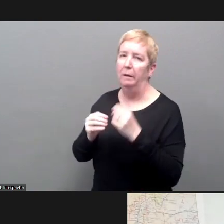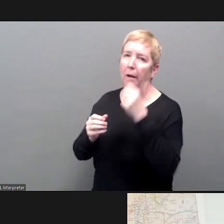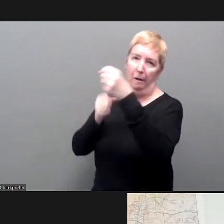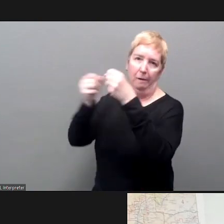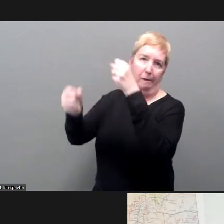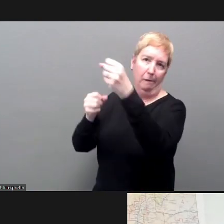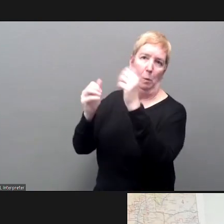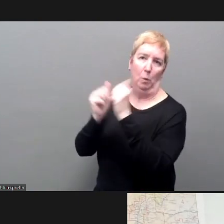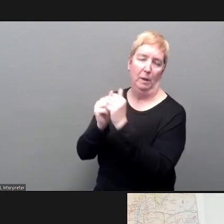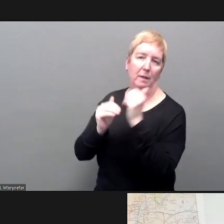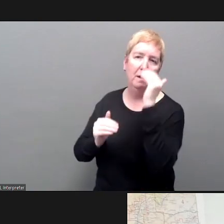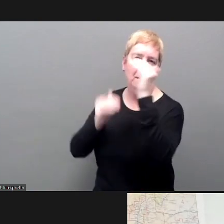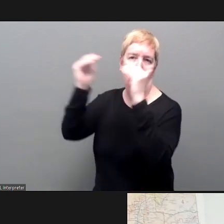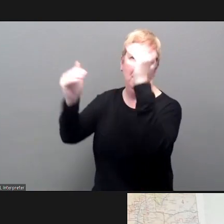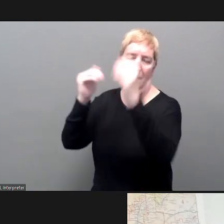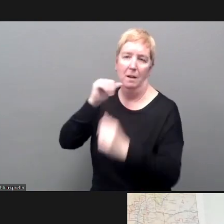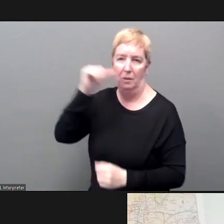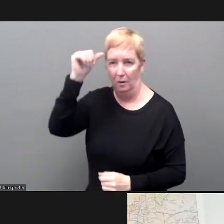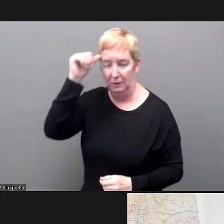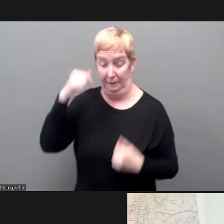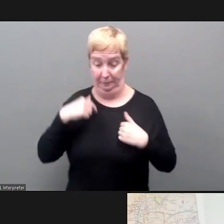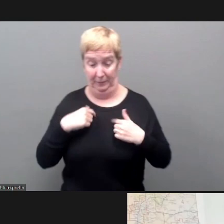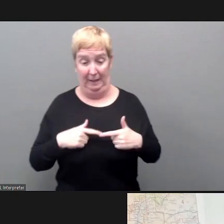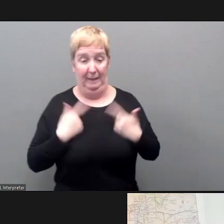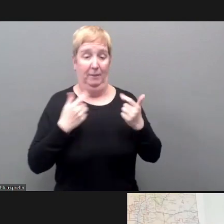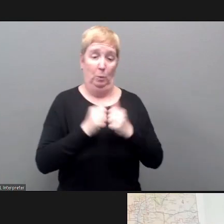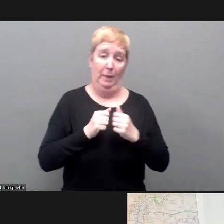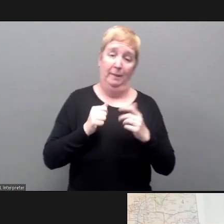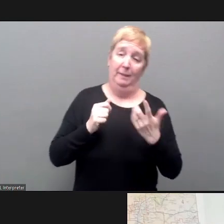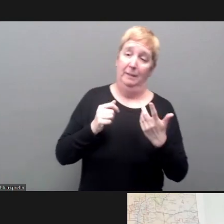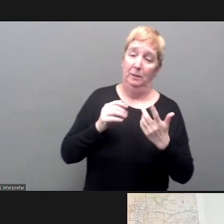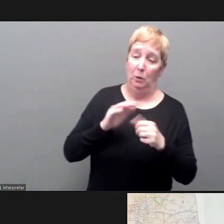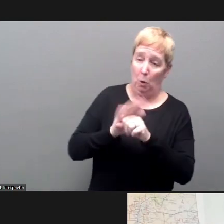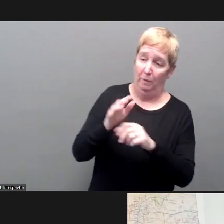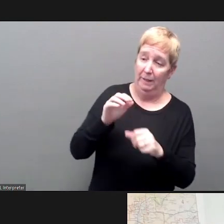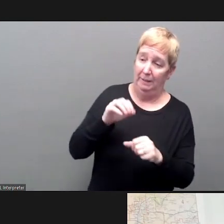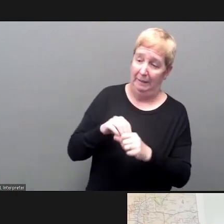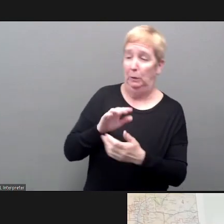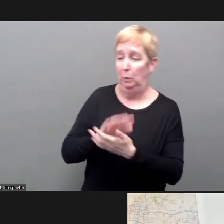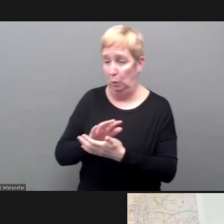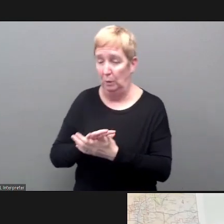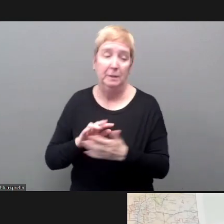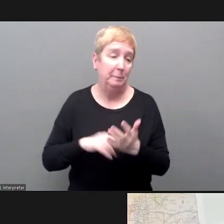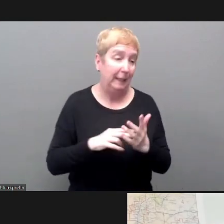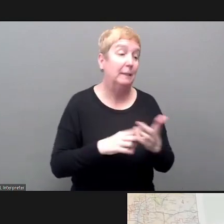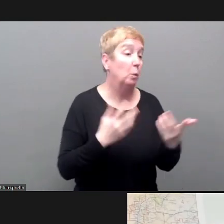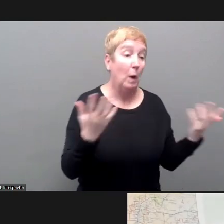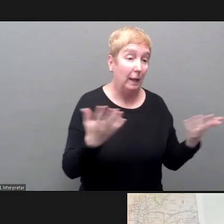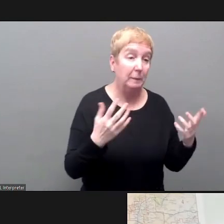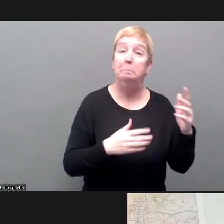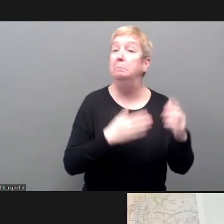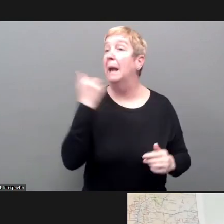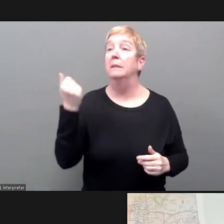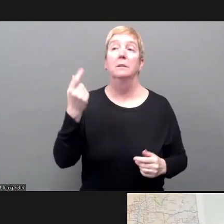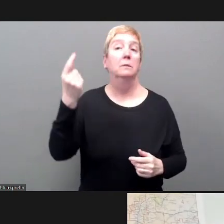view, is getting as many kids vaccinated as we possibly can. I mean,